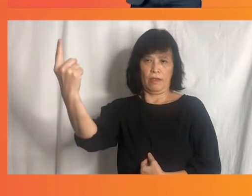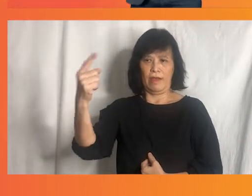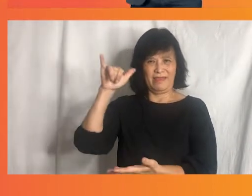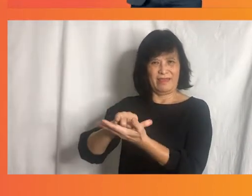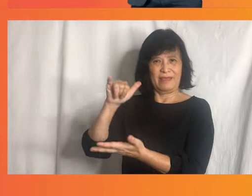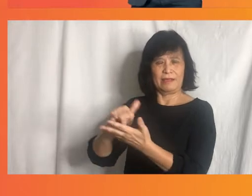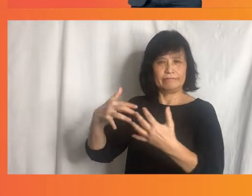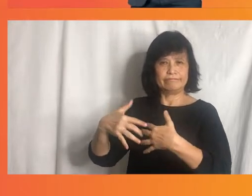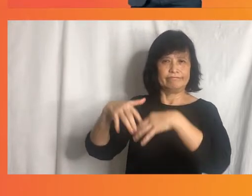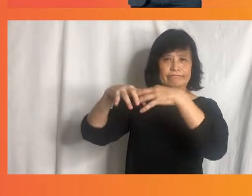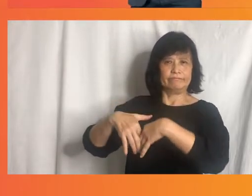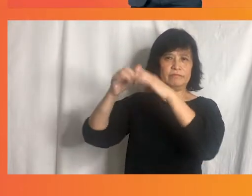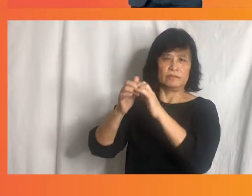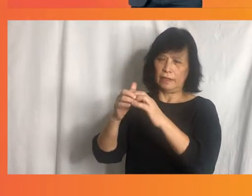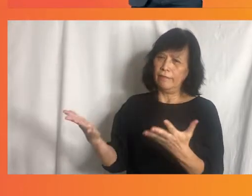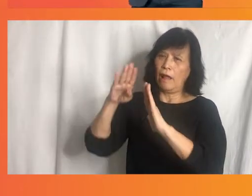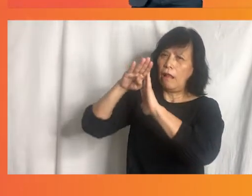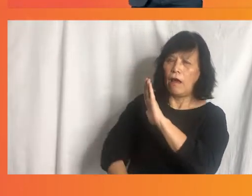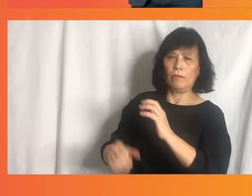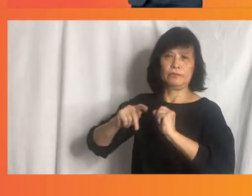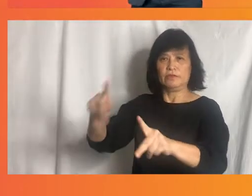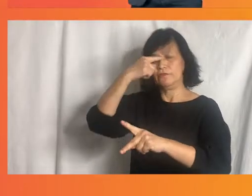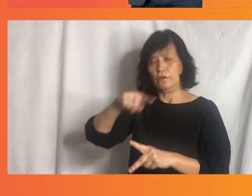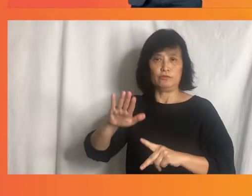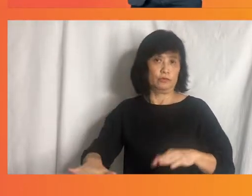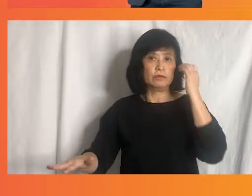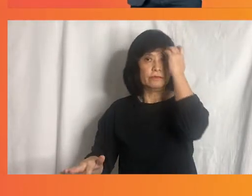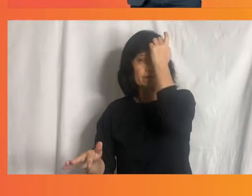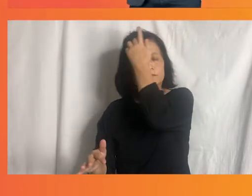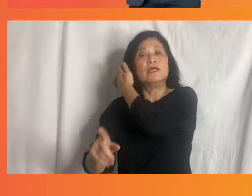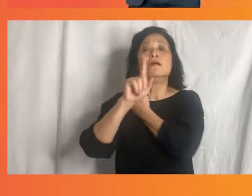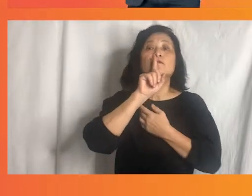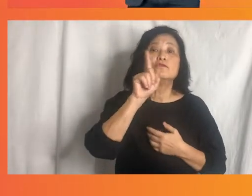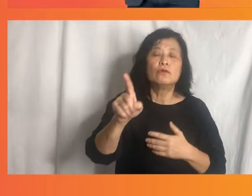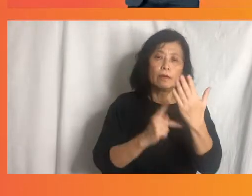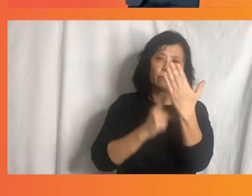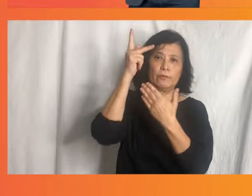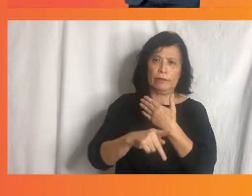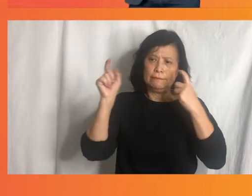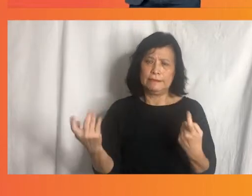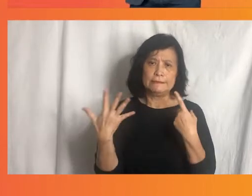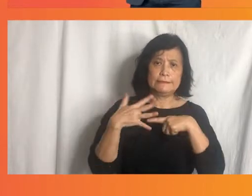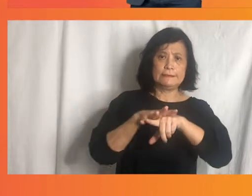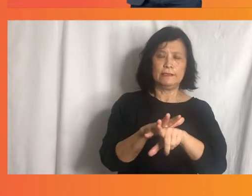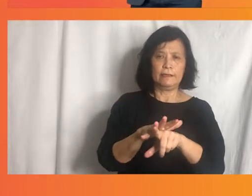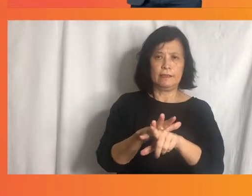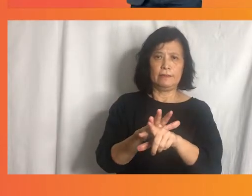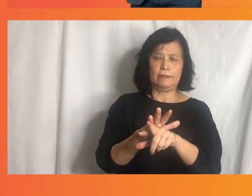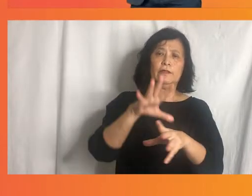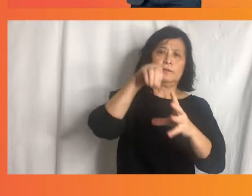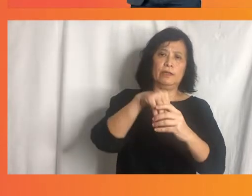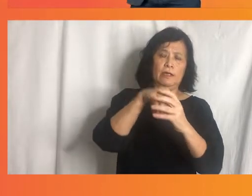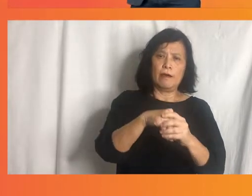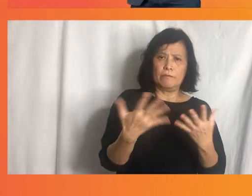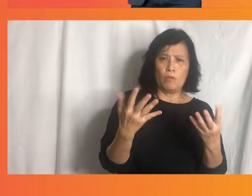lack of progression opportunities for children. Now, ideally, programs need to be integrated into an inclusive pathways